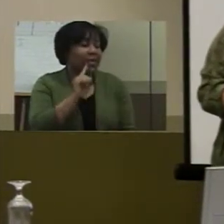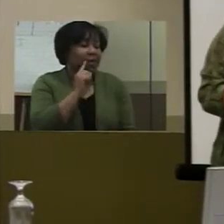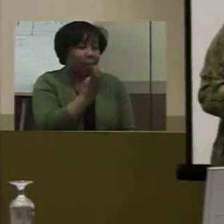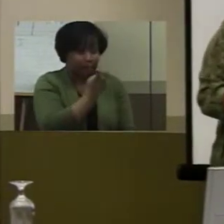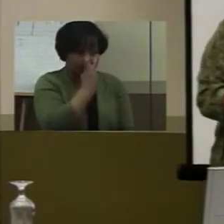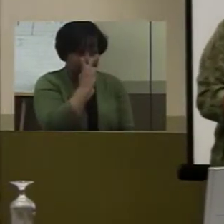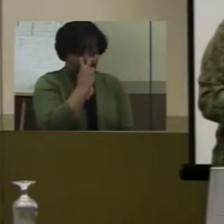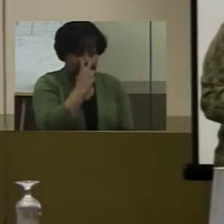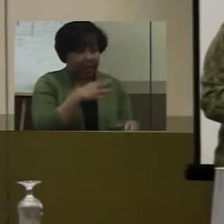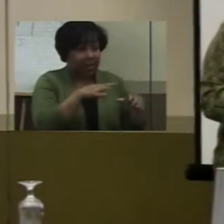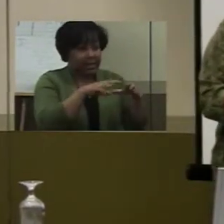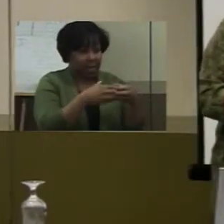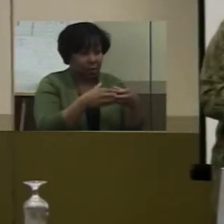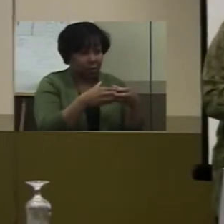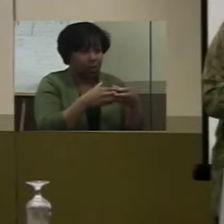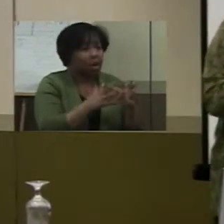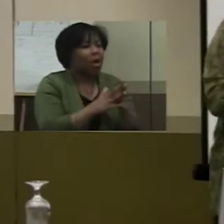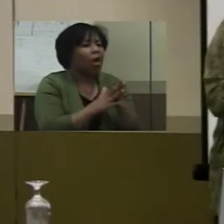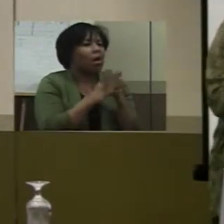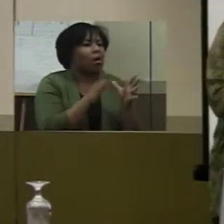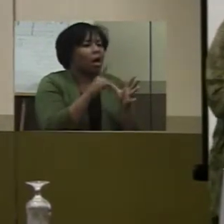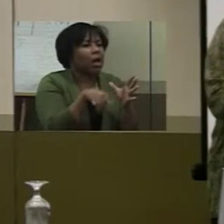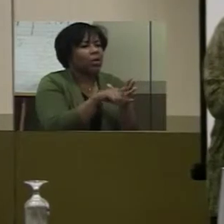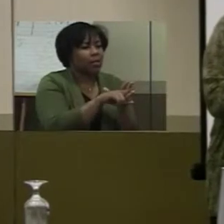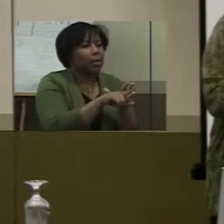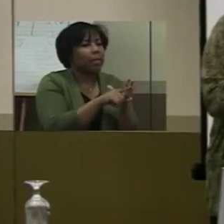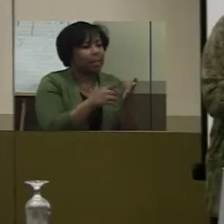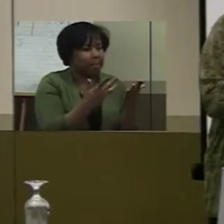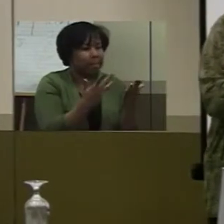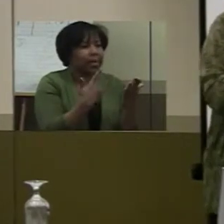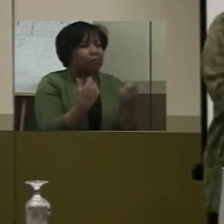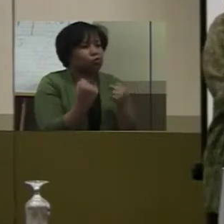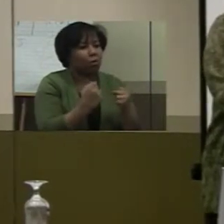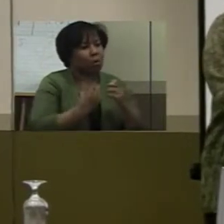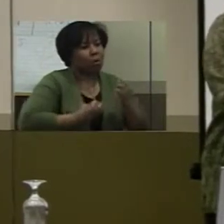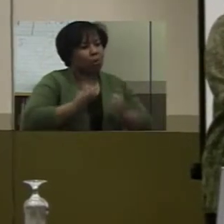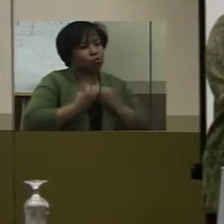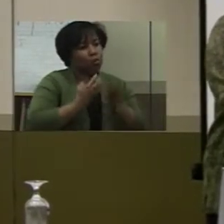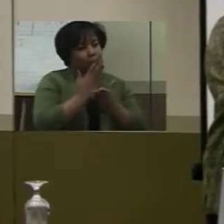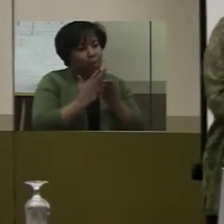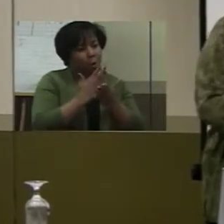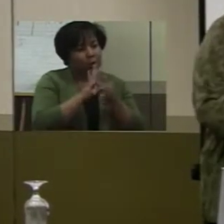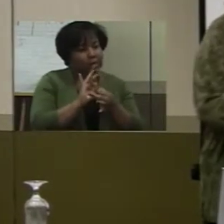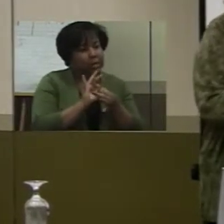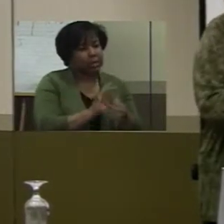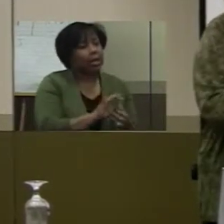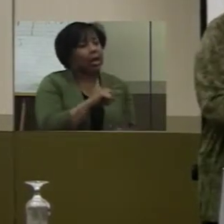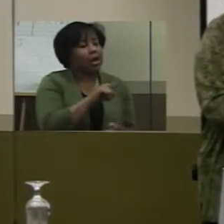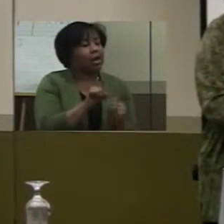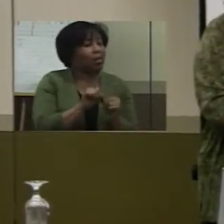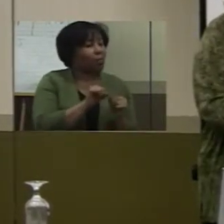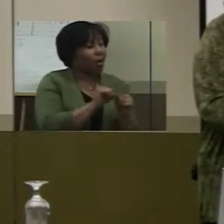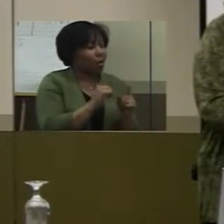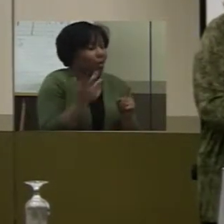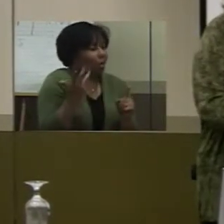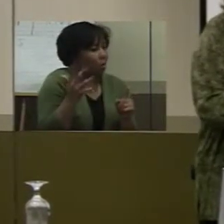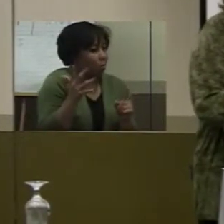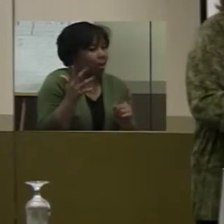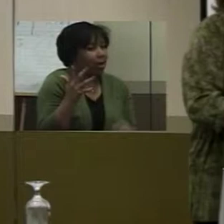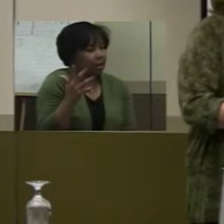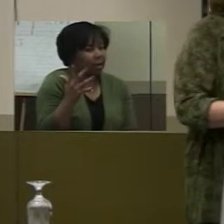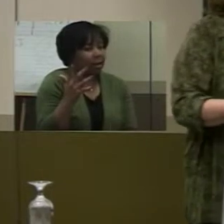deaf-blind category, a lot of them have strong emotional components to that as well